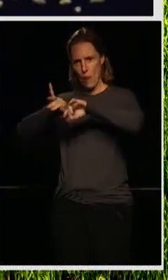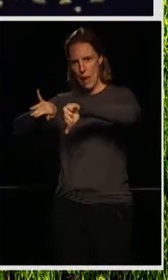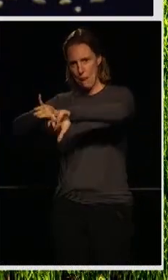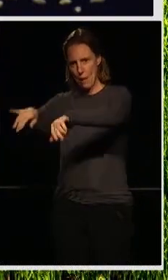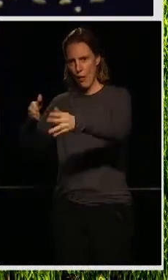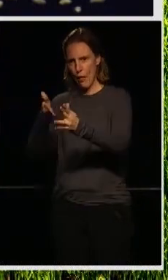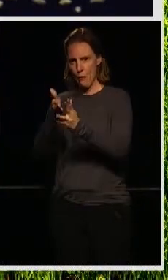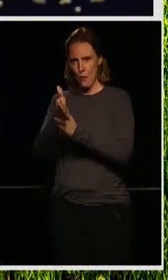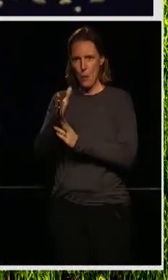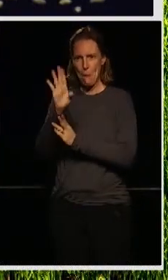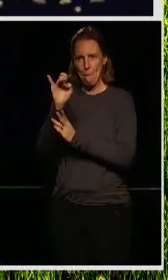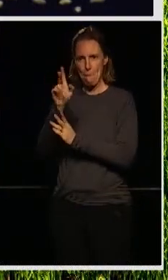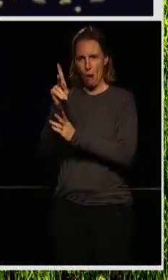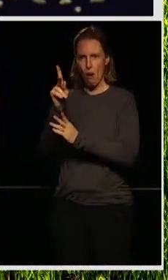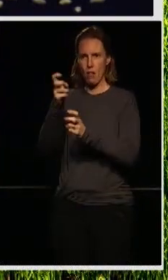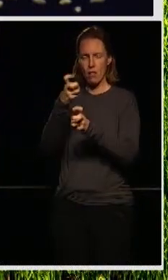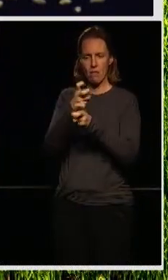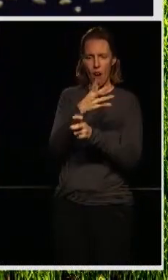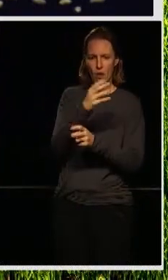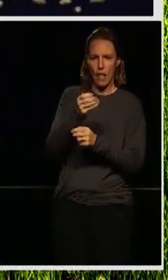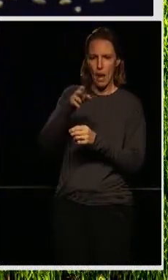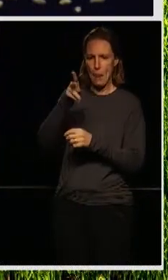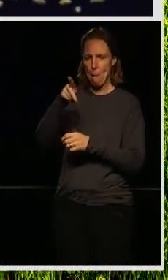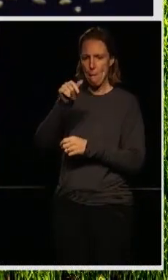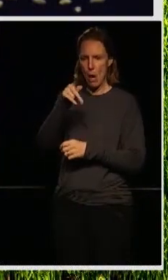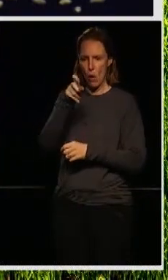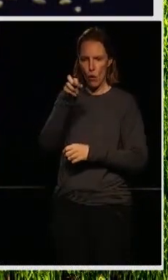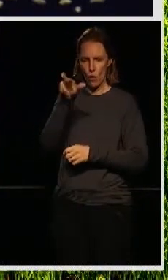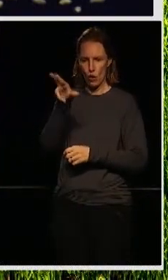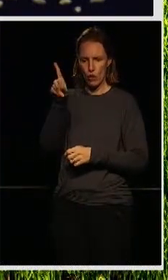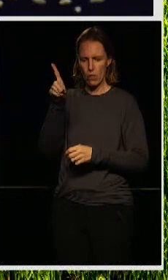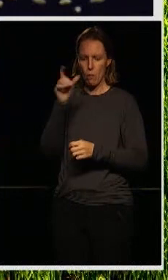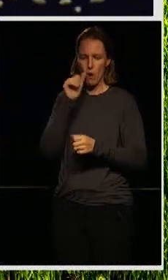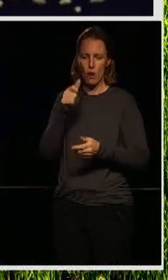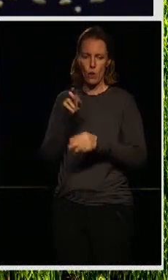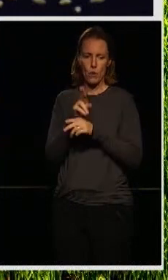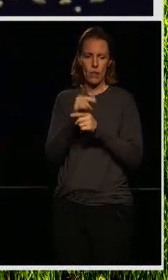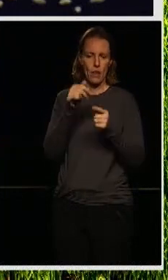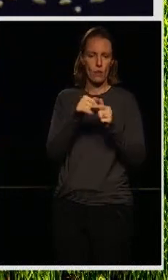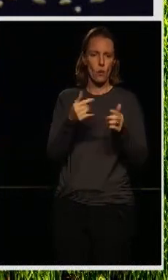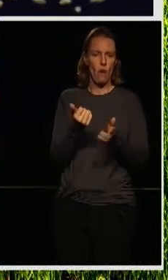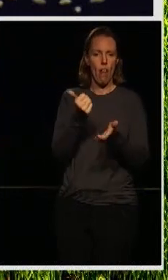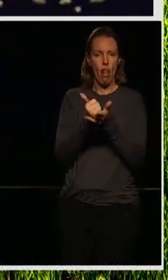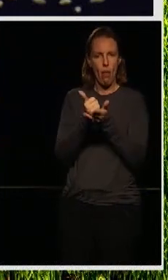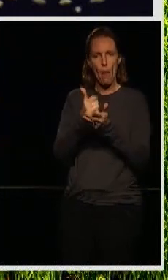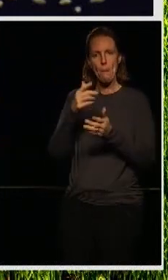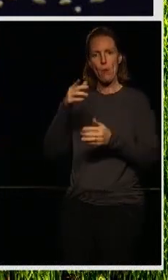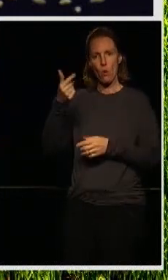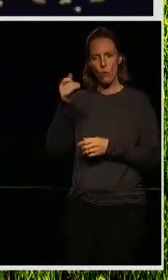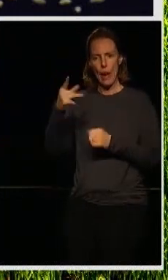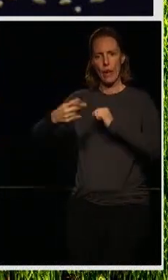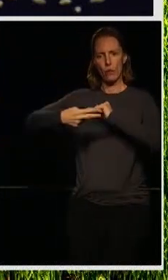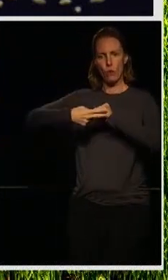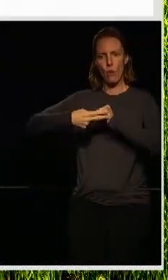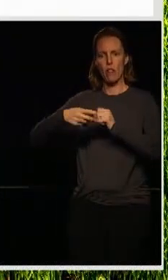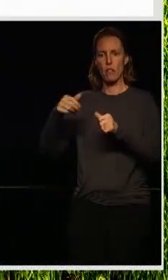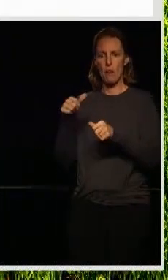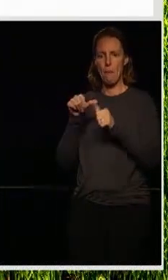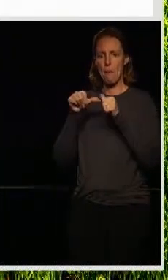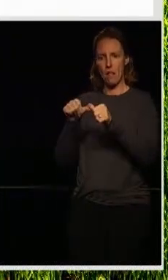solids and powders. And we're using it to help grain storage operators maintain the quality of their